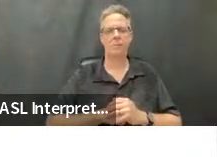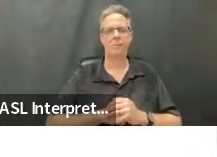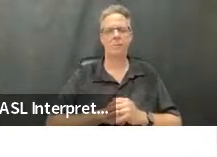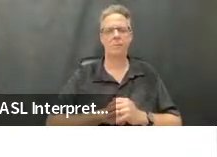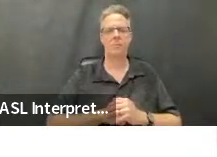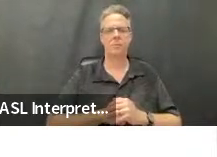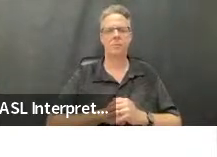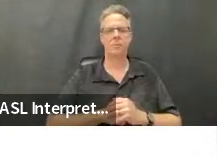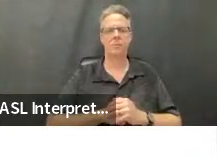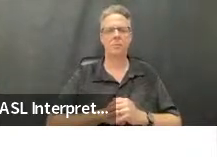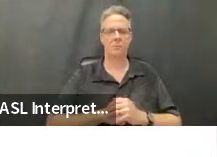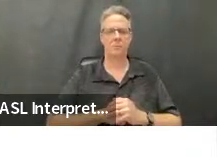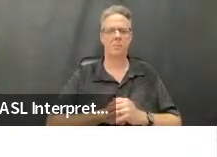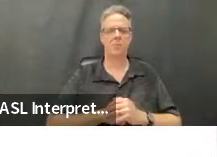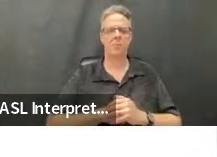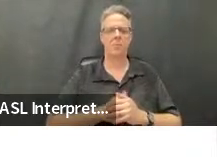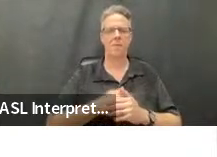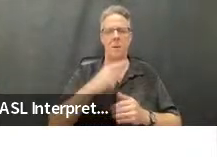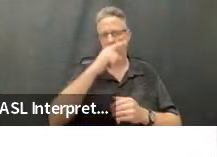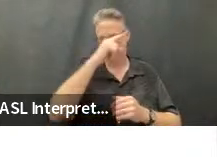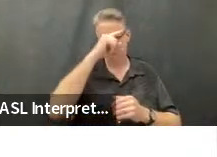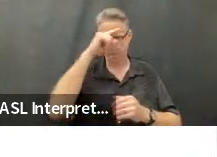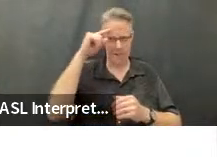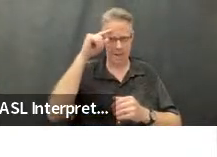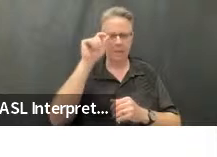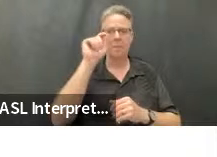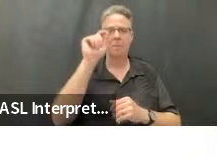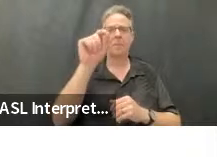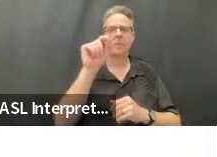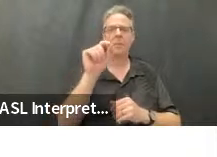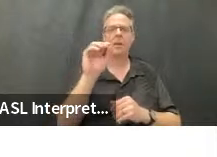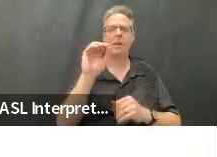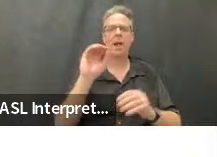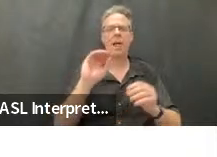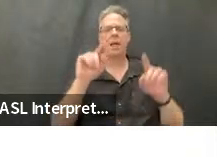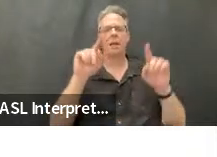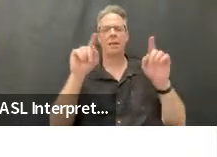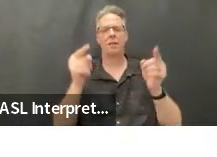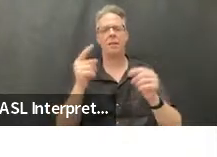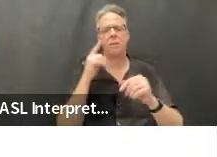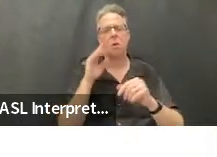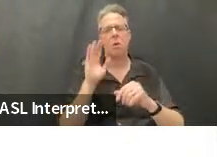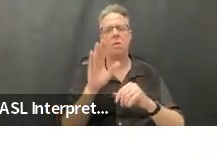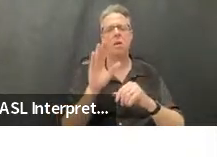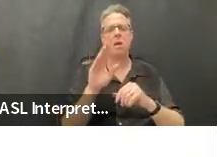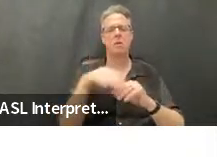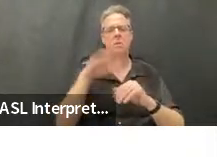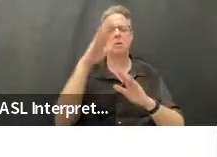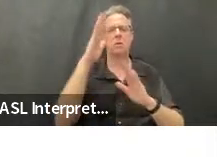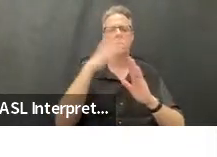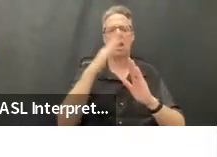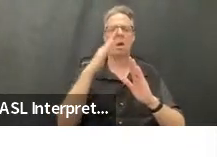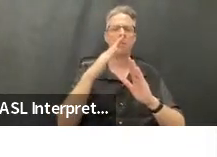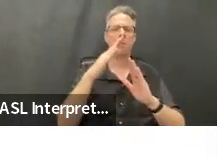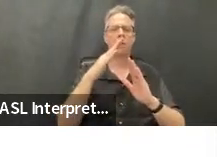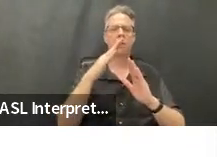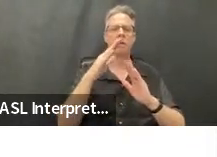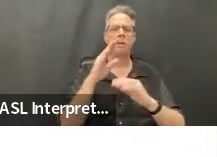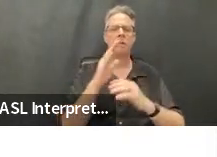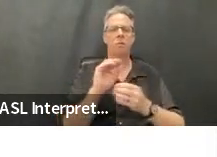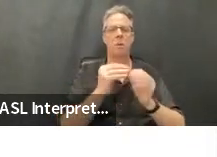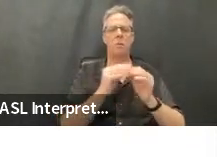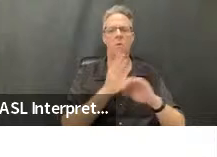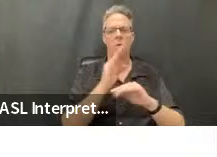area corridor. We also have the black kind of numbers in black that show mainline volumes. So they're at the top kind of our program area across